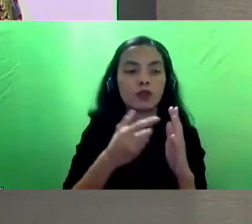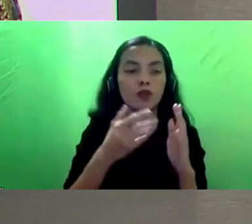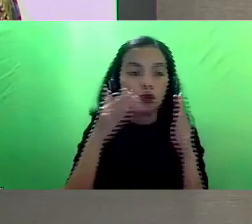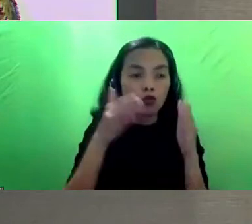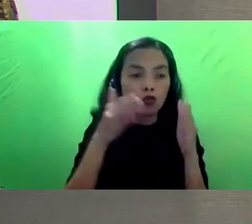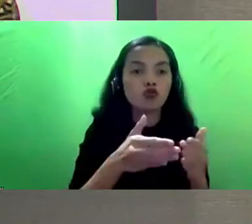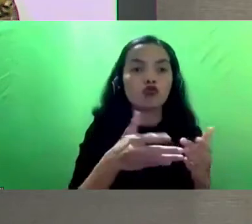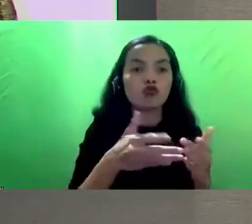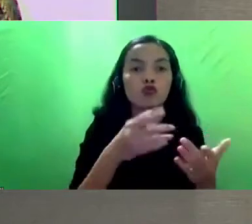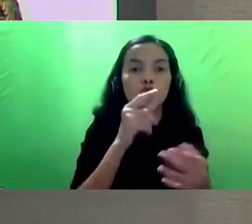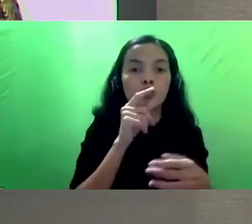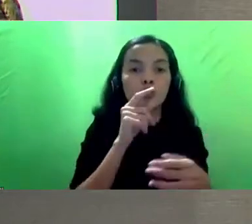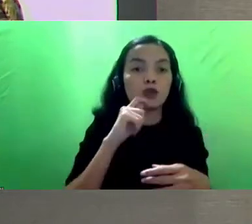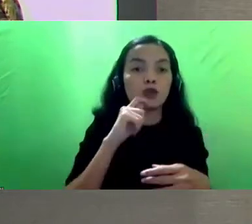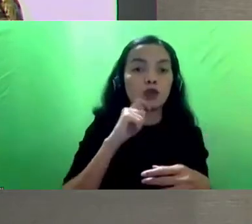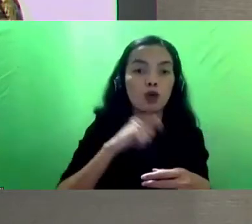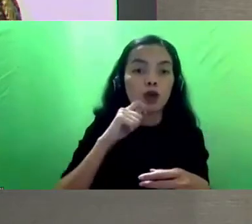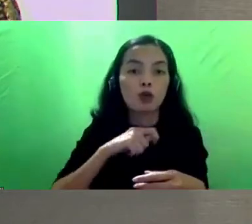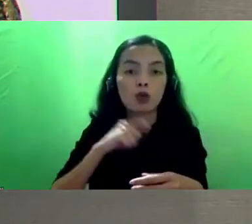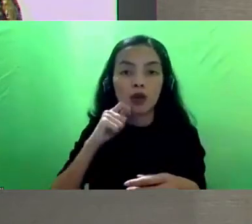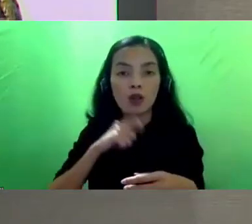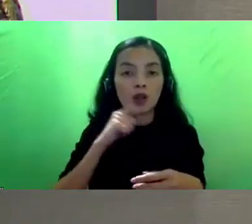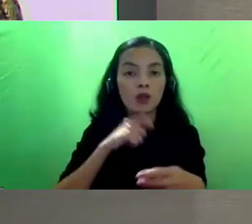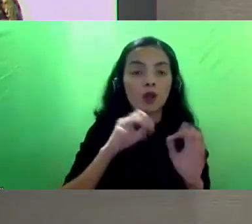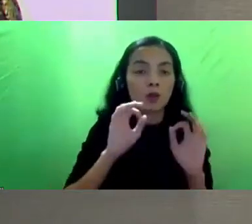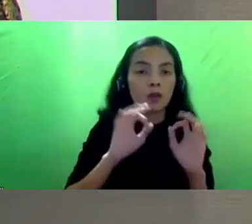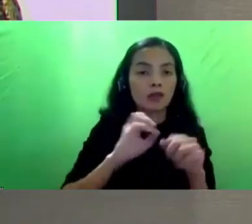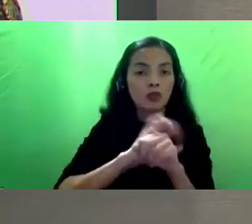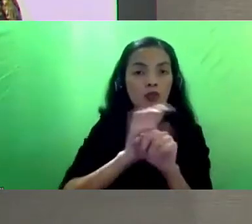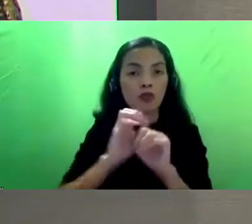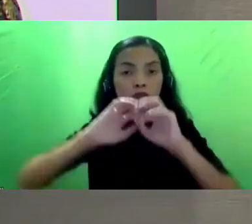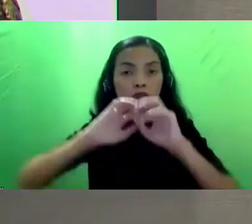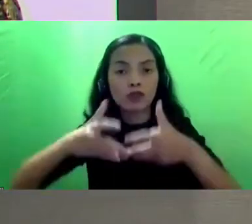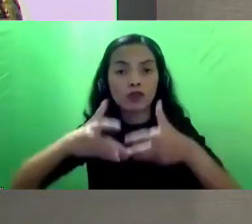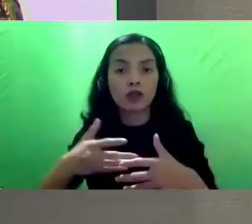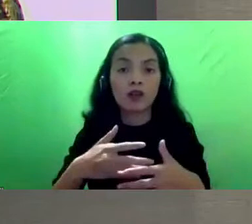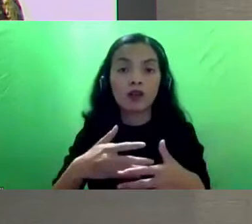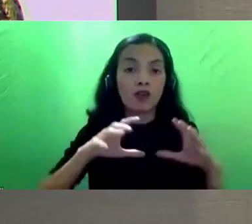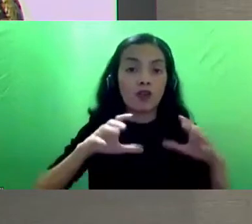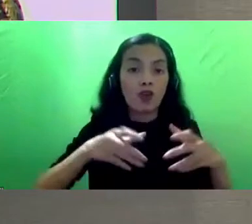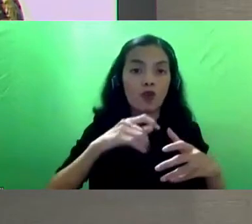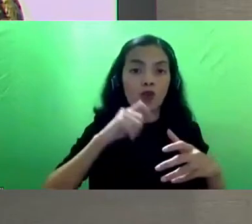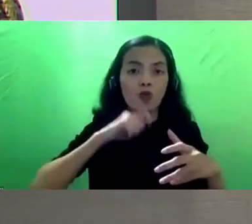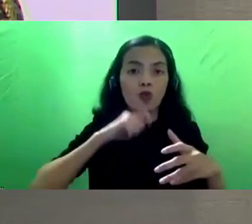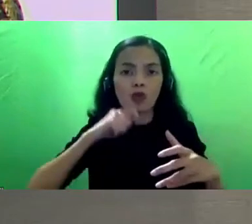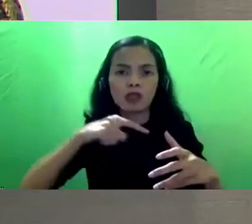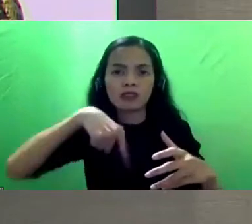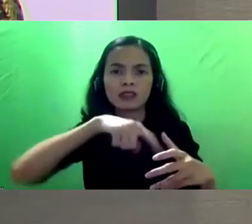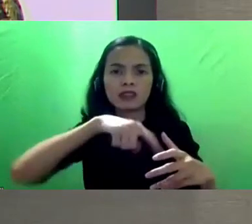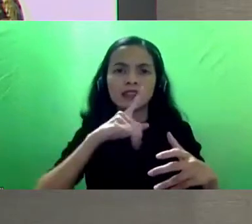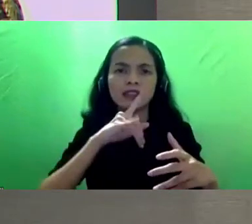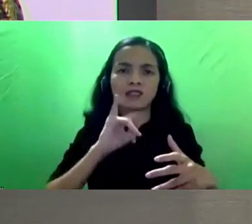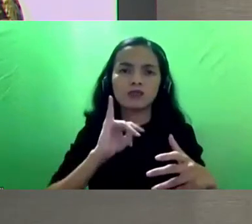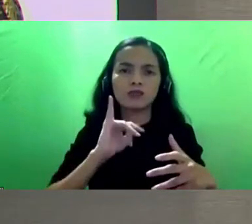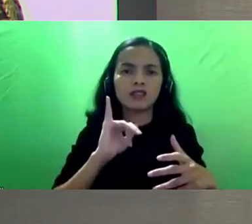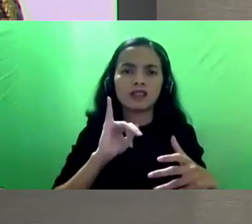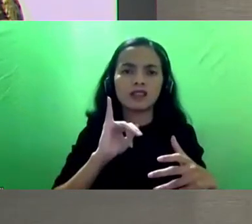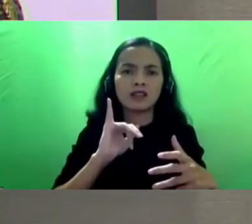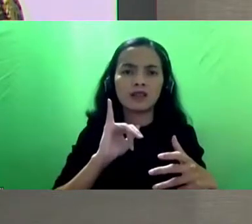group. We know during the pandemic, the elderly group are among the most group that